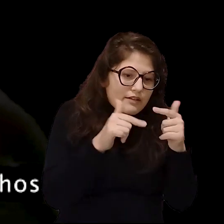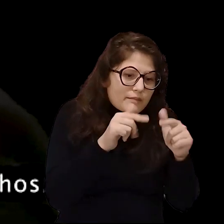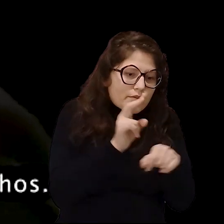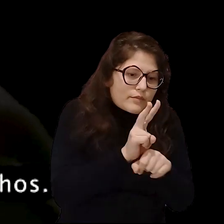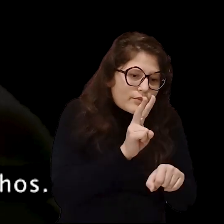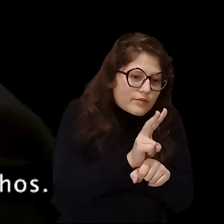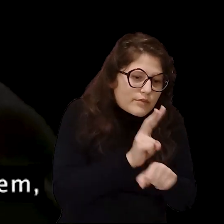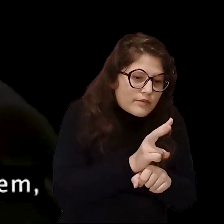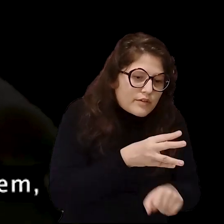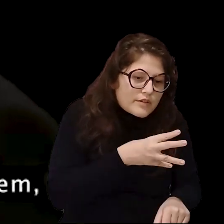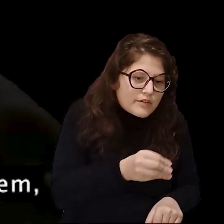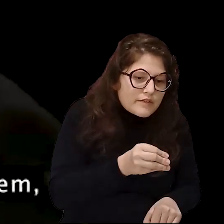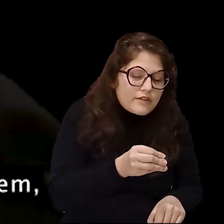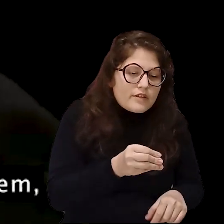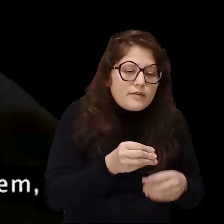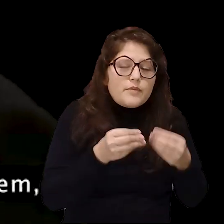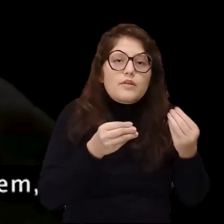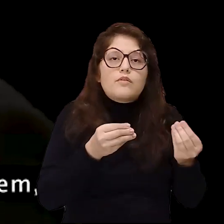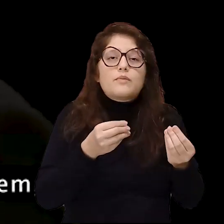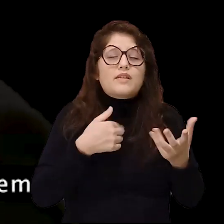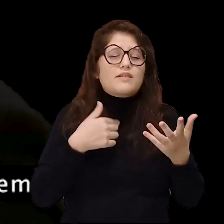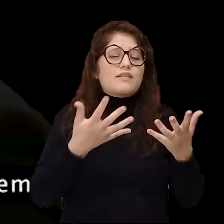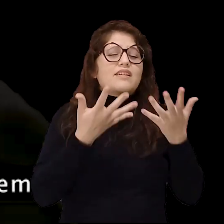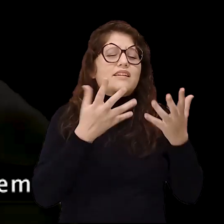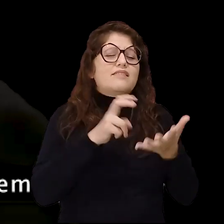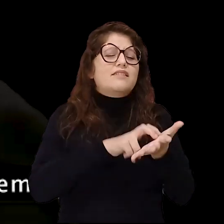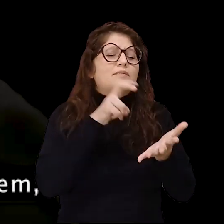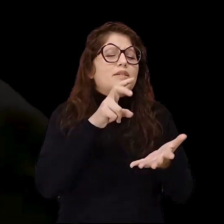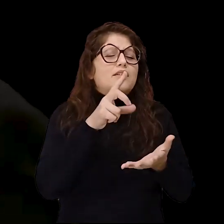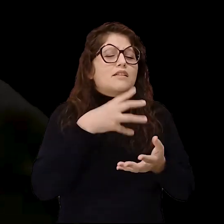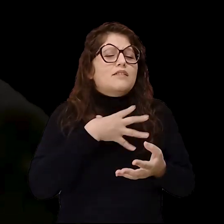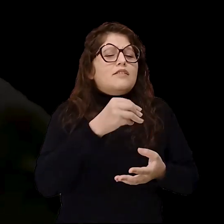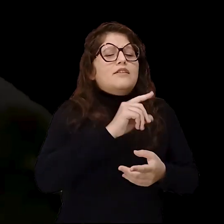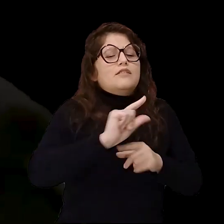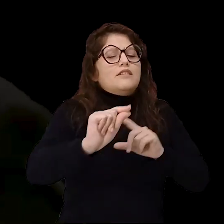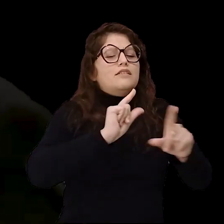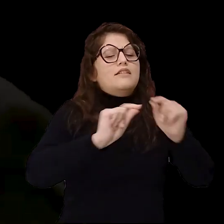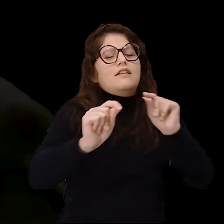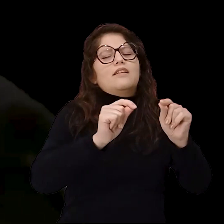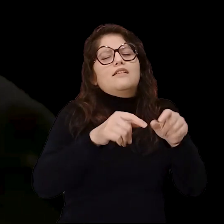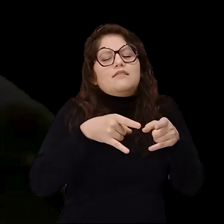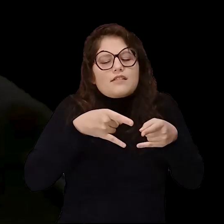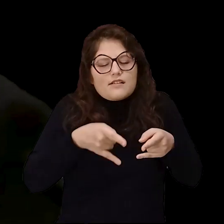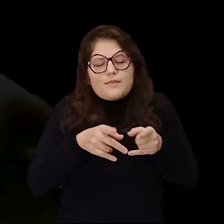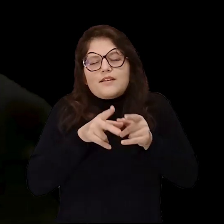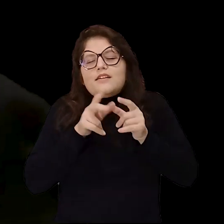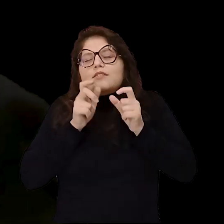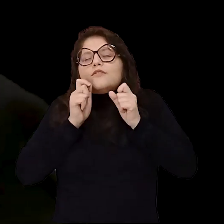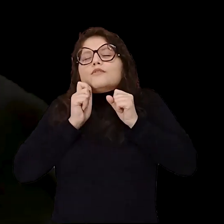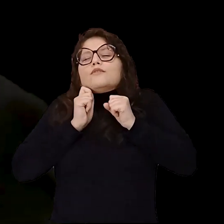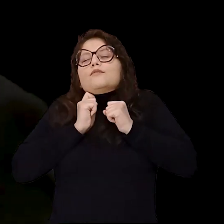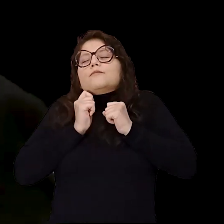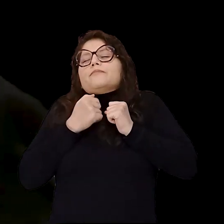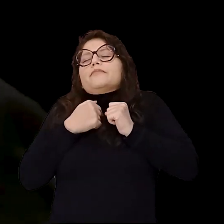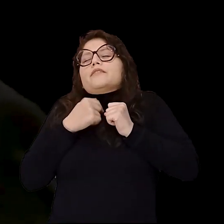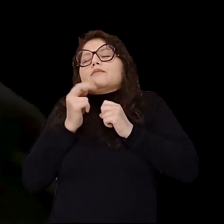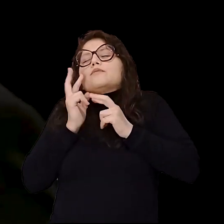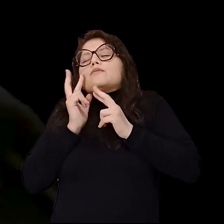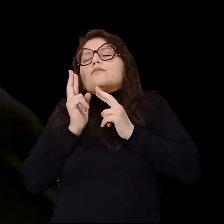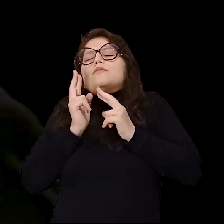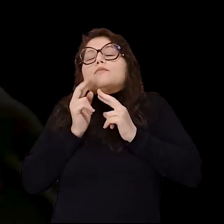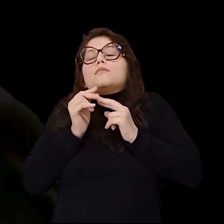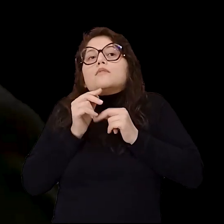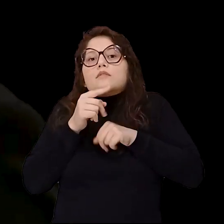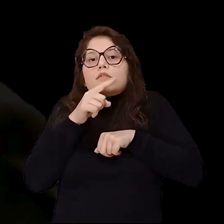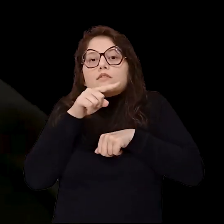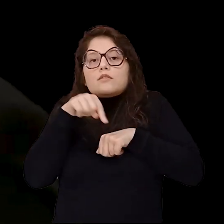say to my children. In the morning, I can't wait for them to leave, and then I climb in bed and pull the covers over my head. And 3 o'clock